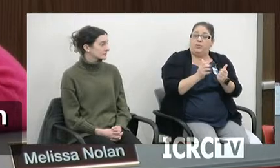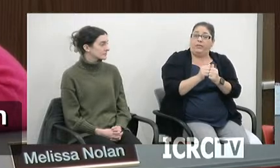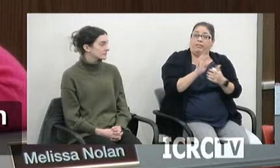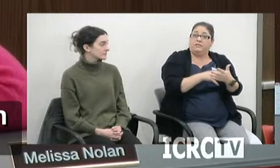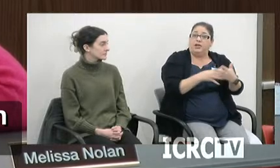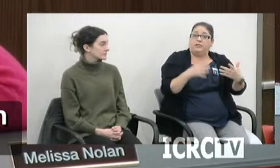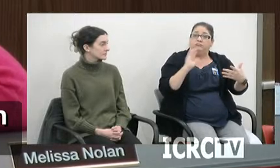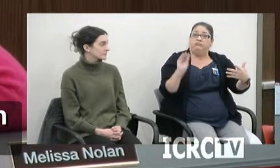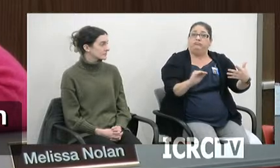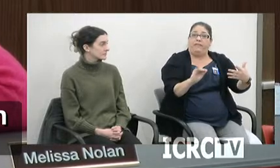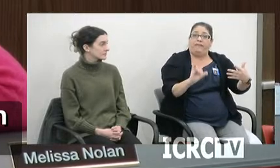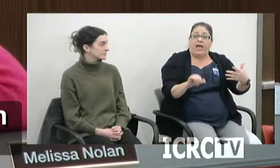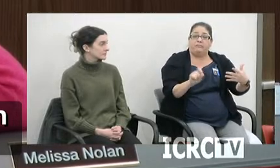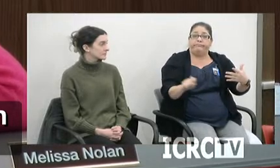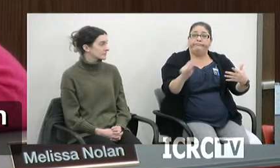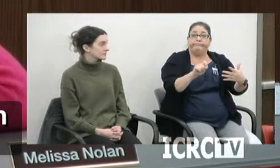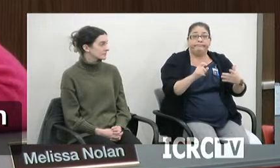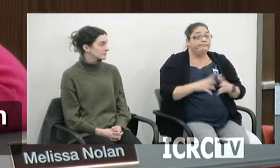that.